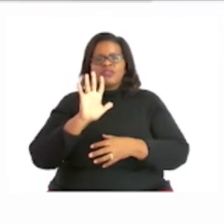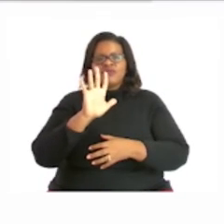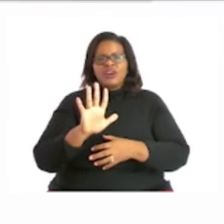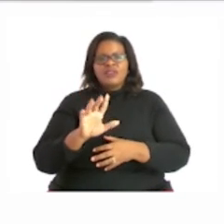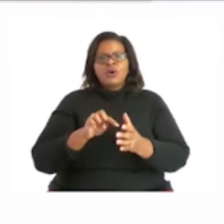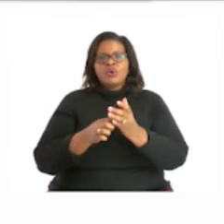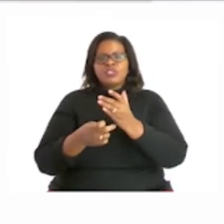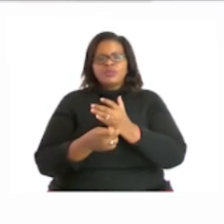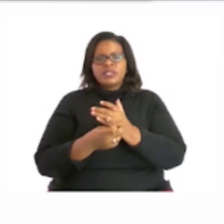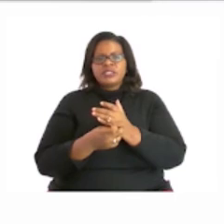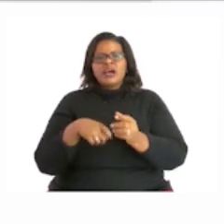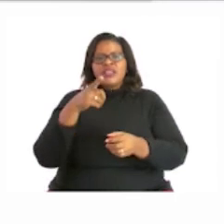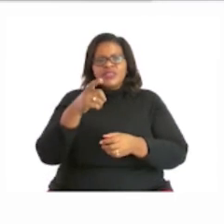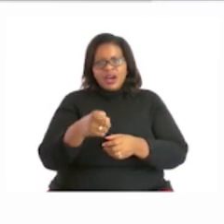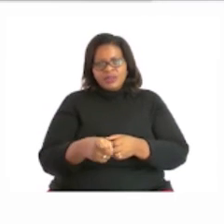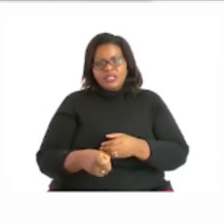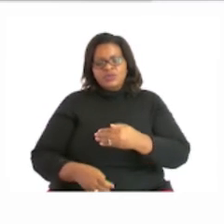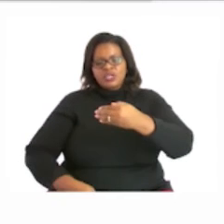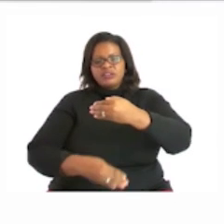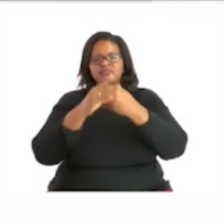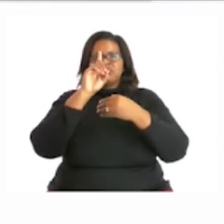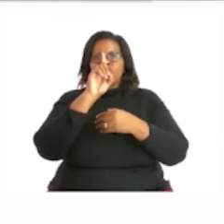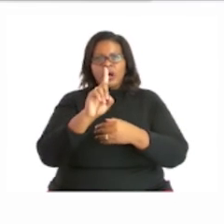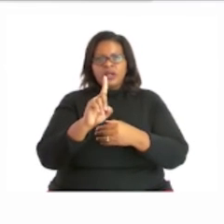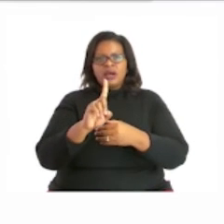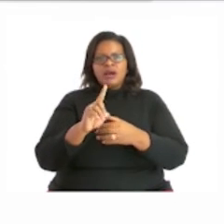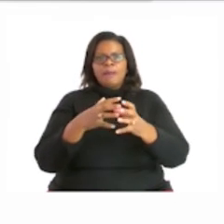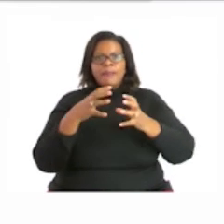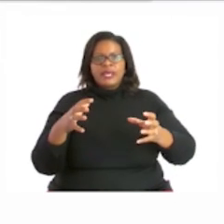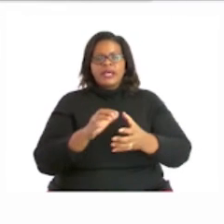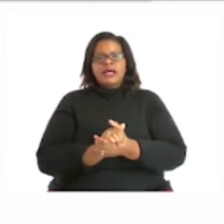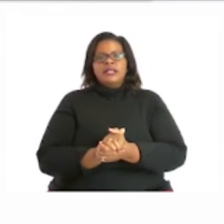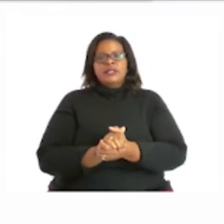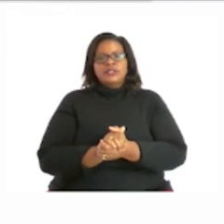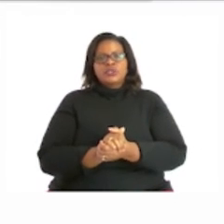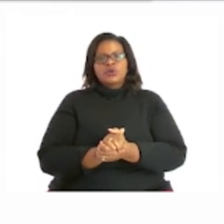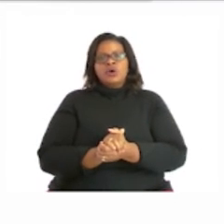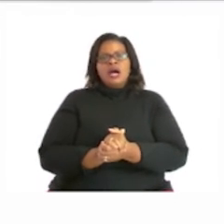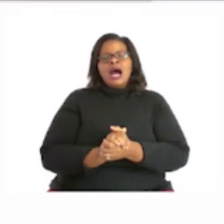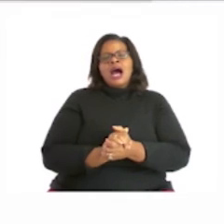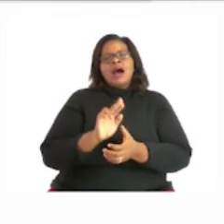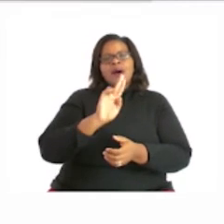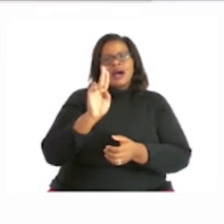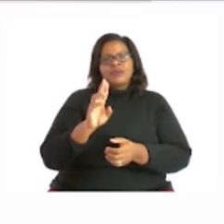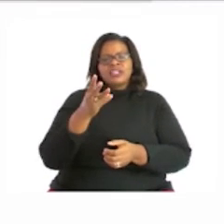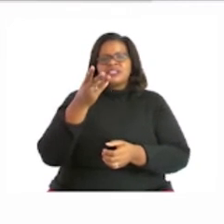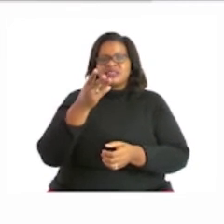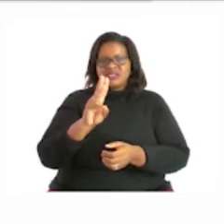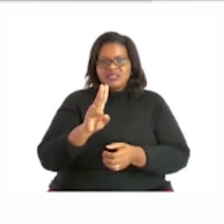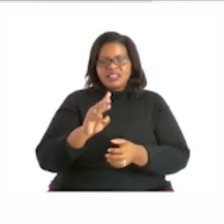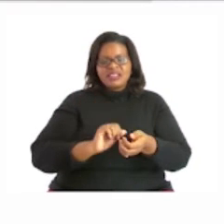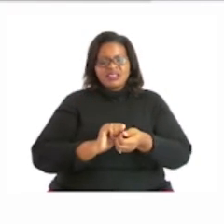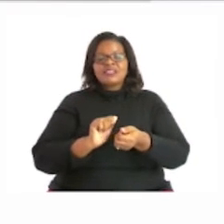the thousands becomes 1 bigger. Our 100 is a 6, and that means it can